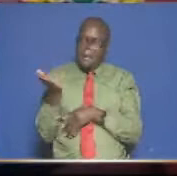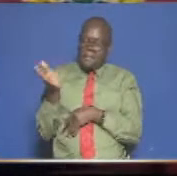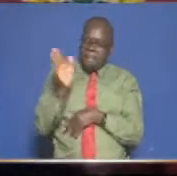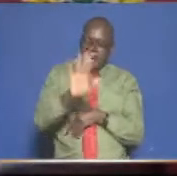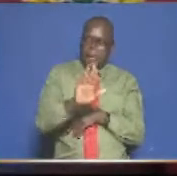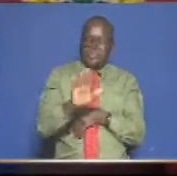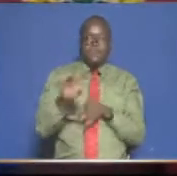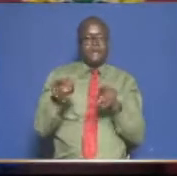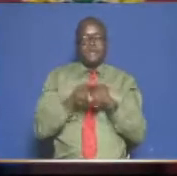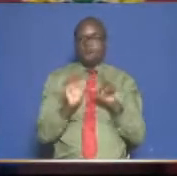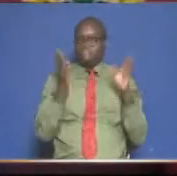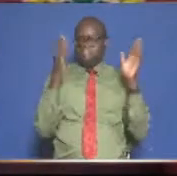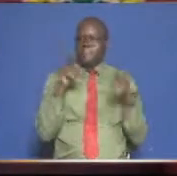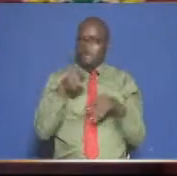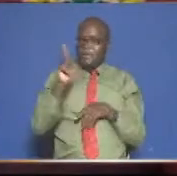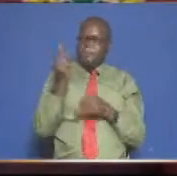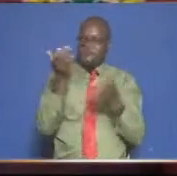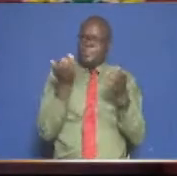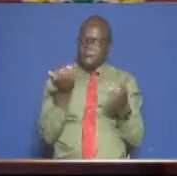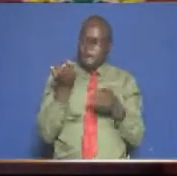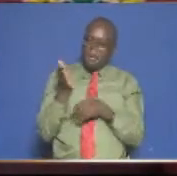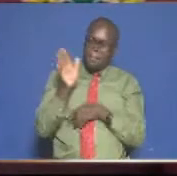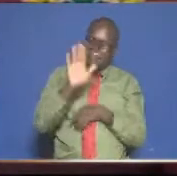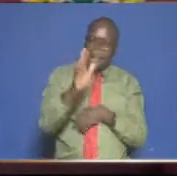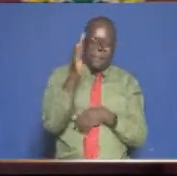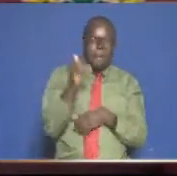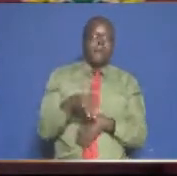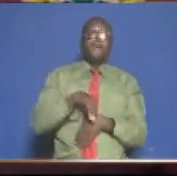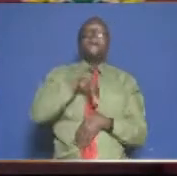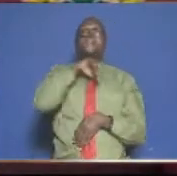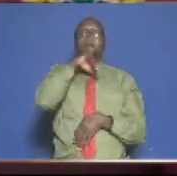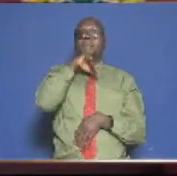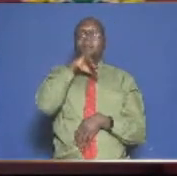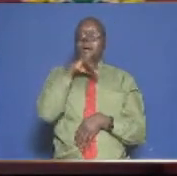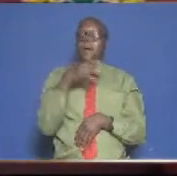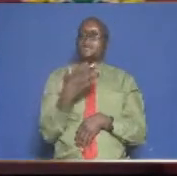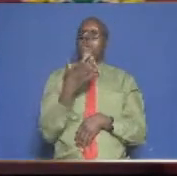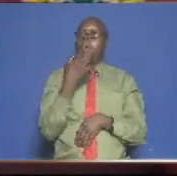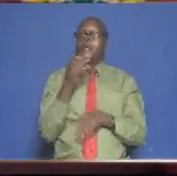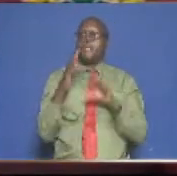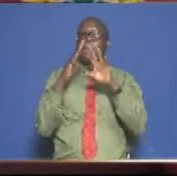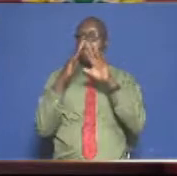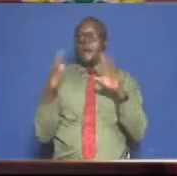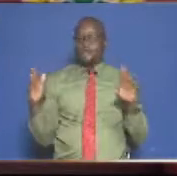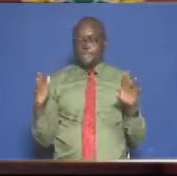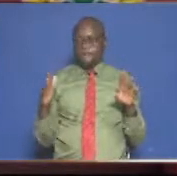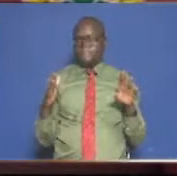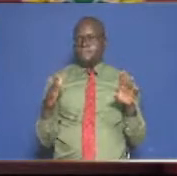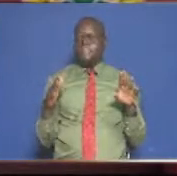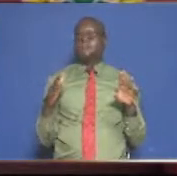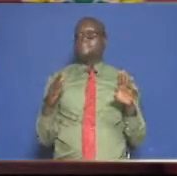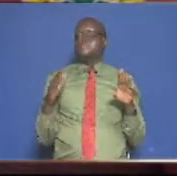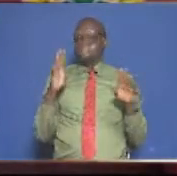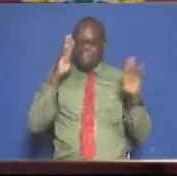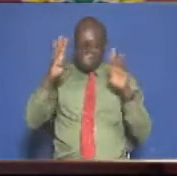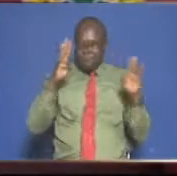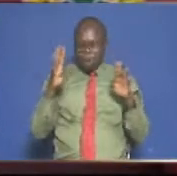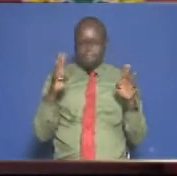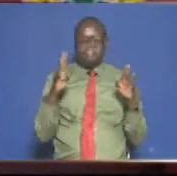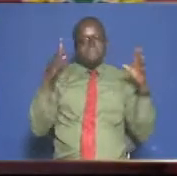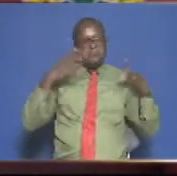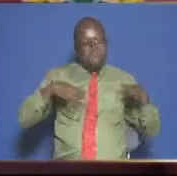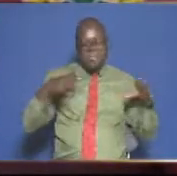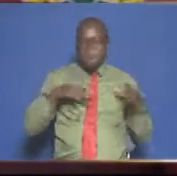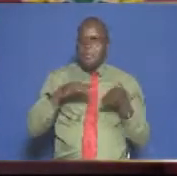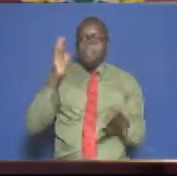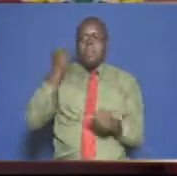even a ceremony for him to be received back by BAM at Chungwa House. Of course, an initiative that didn't please very many people, Mr.